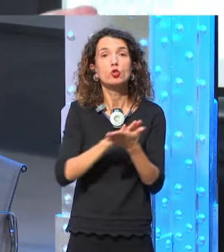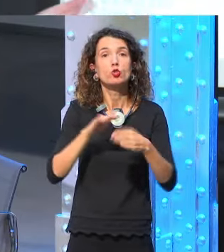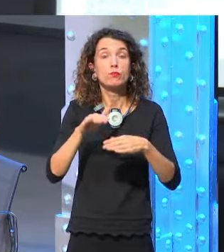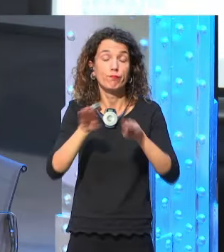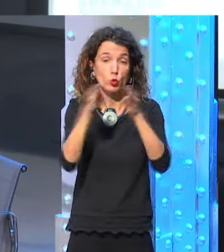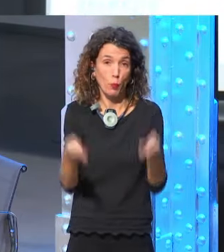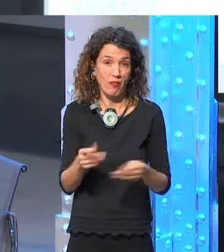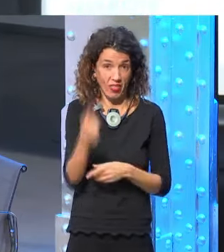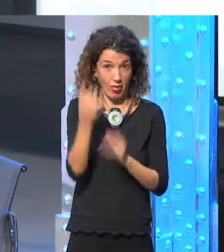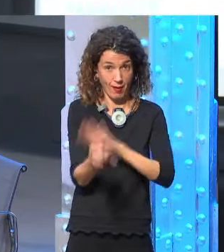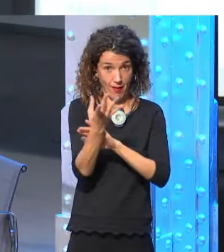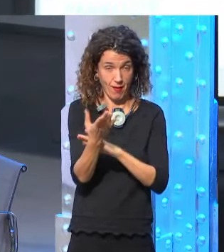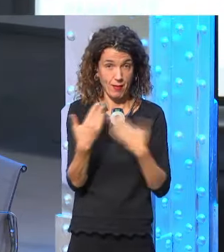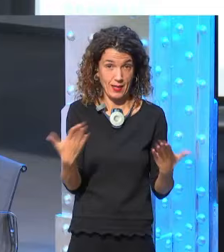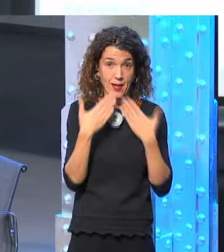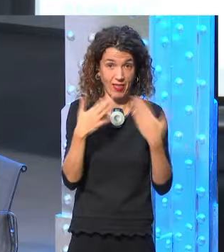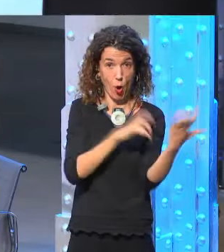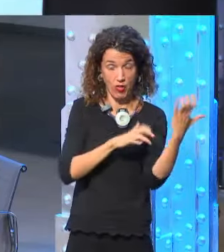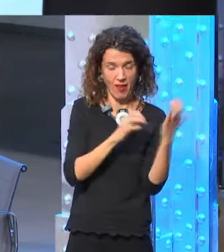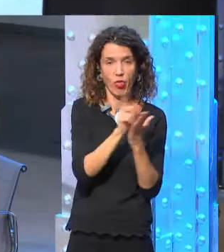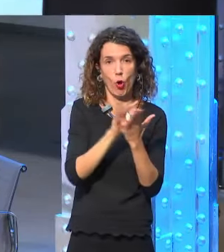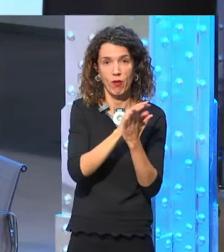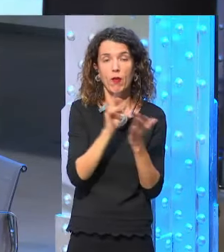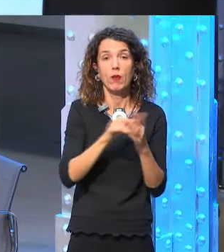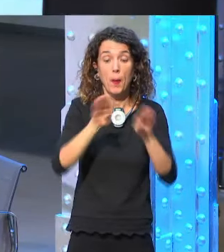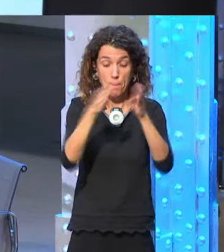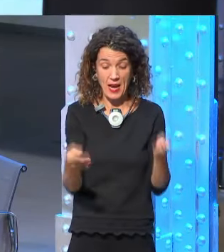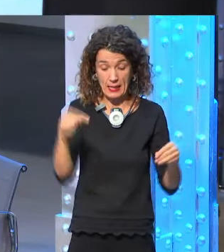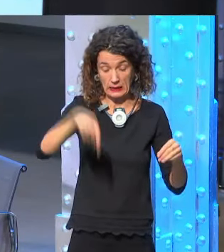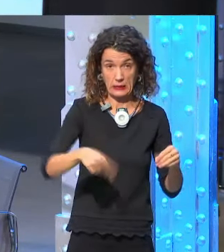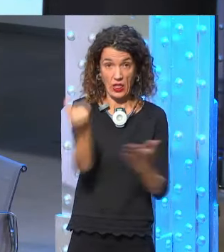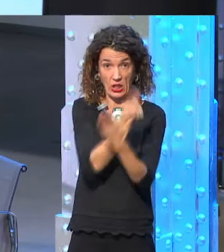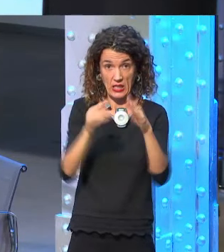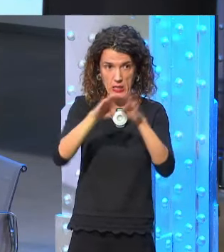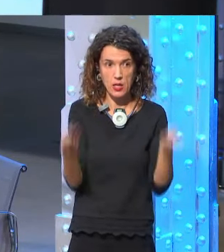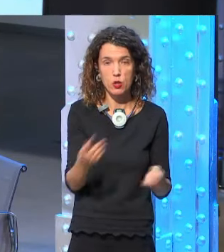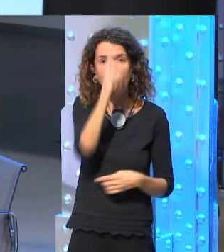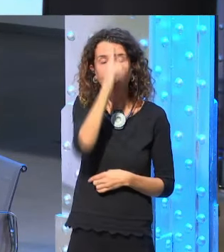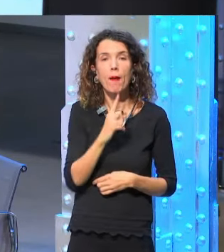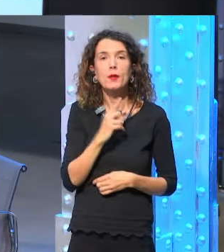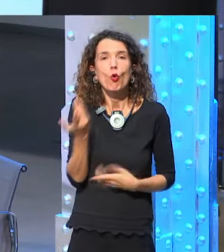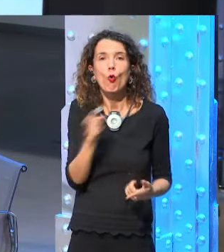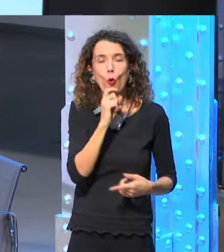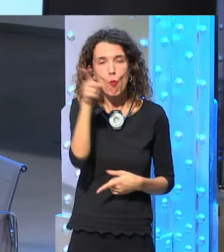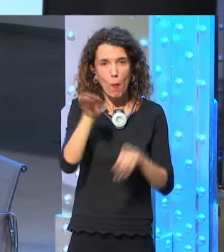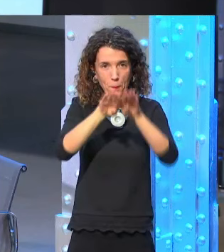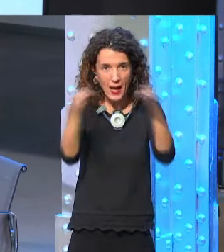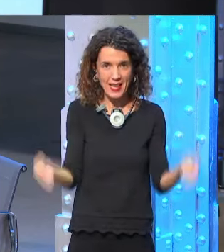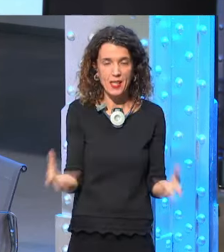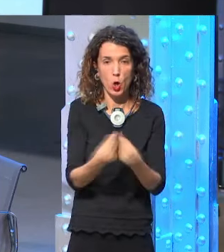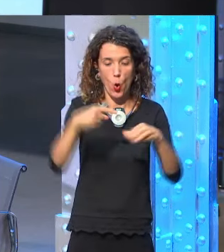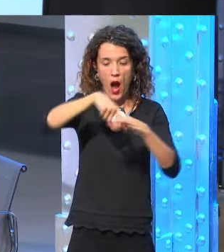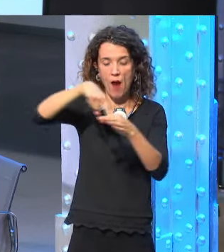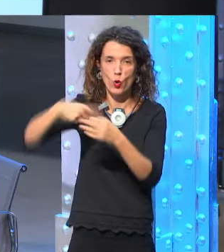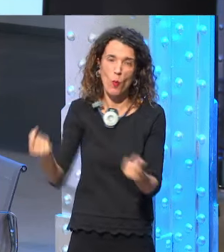actually the underside of the table in this design. So the table looks like this. It's a table with holes. Yes, there is some irony here,